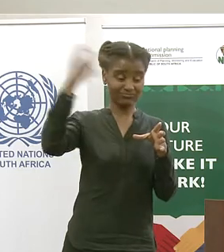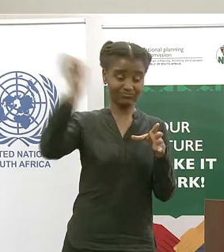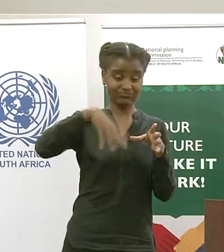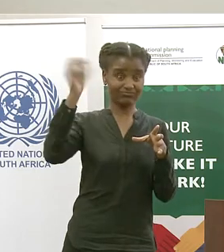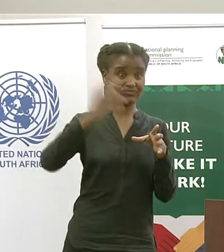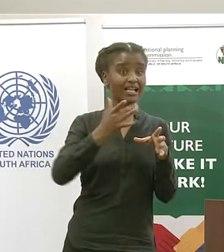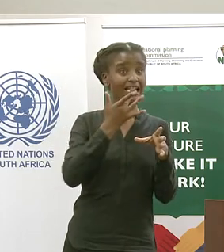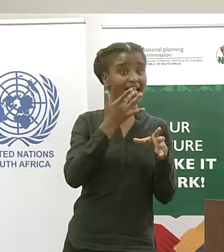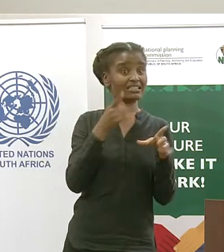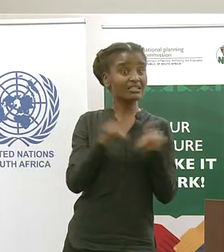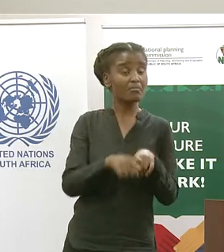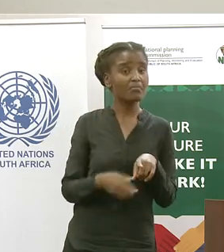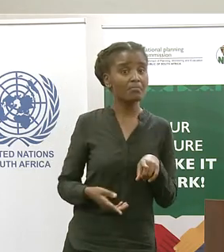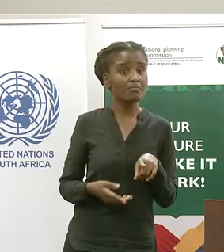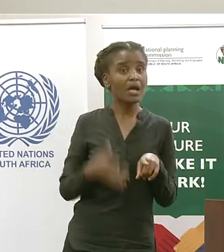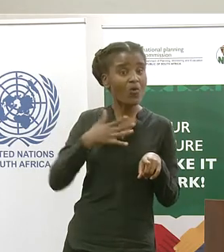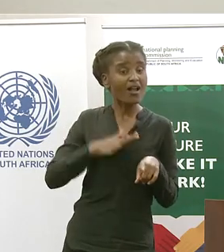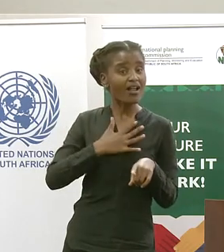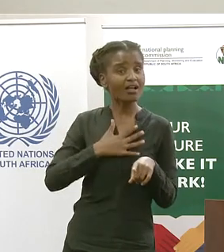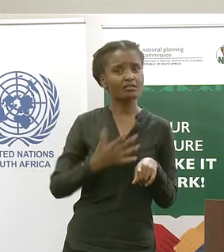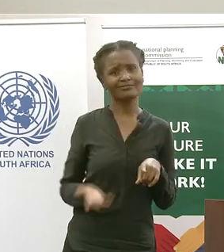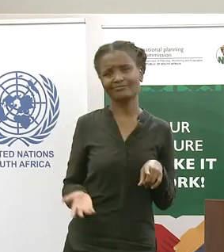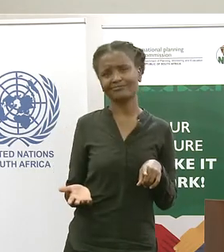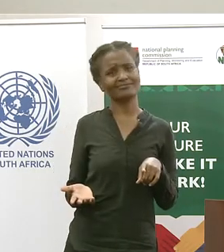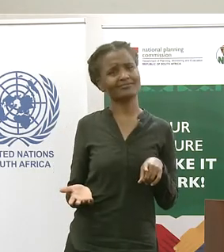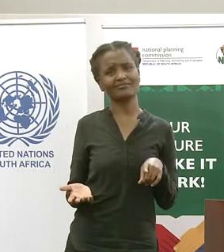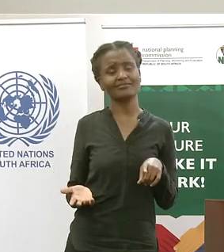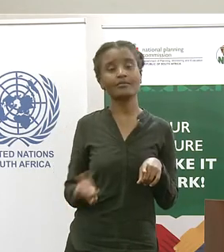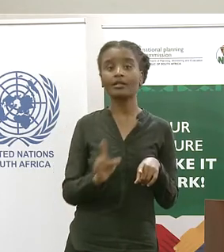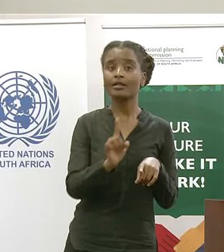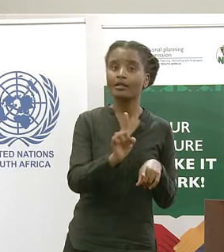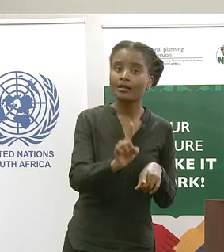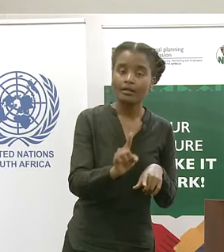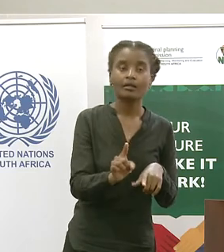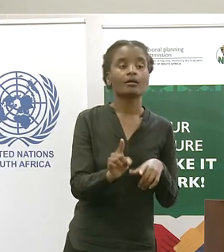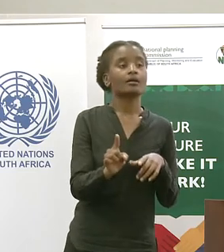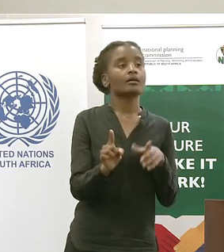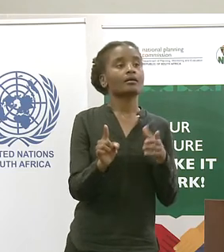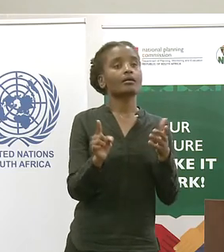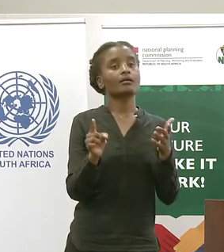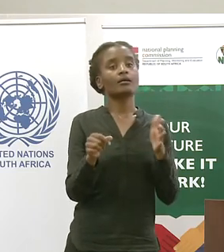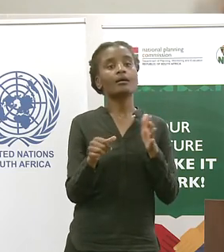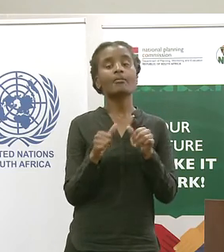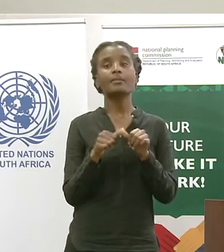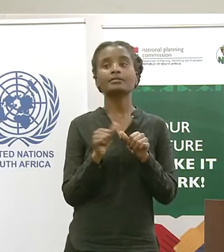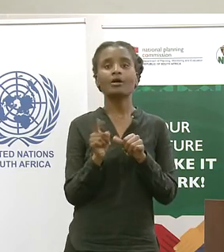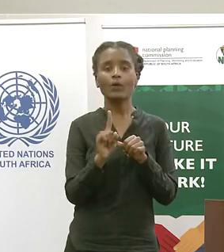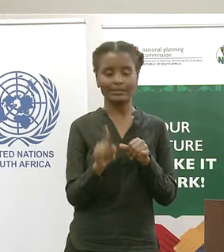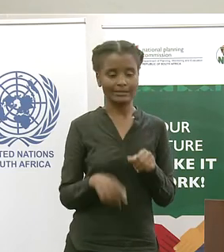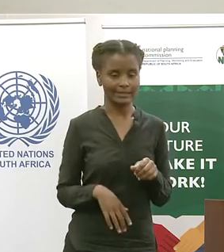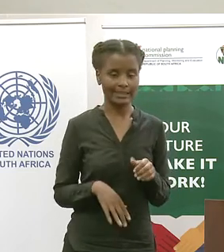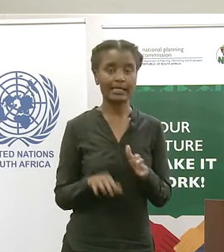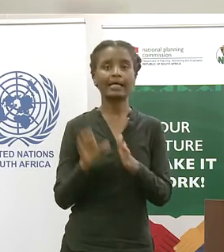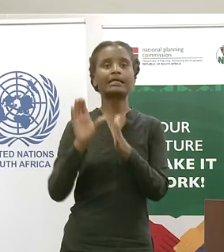anymore. So why can't we have your disability and not focal